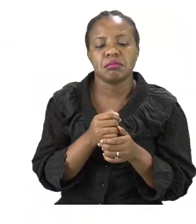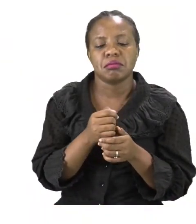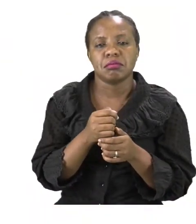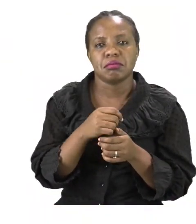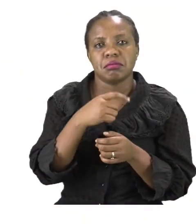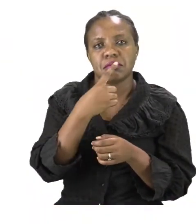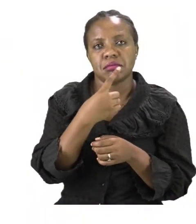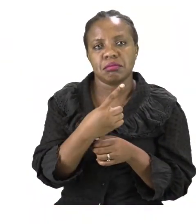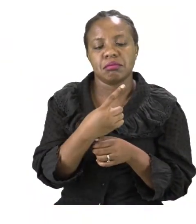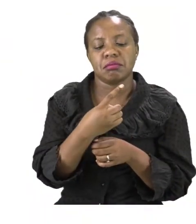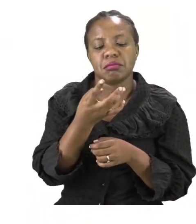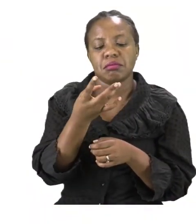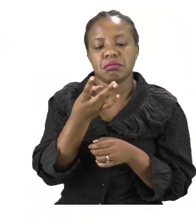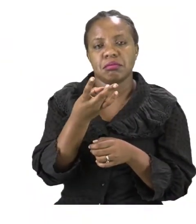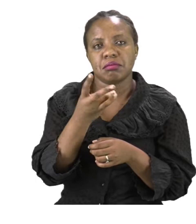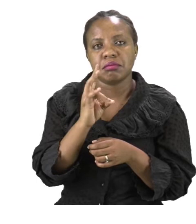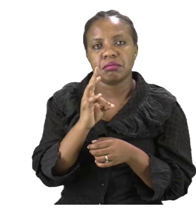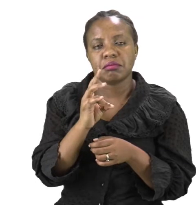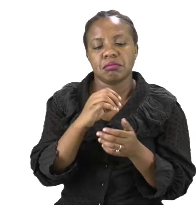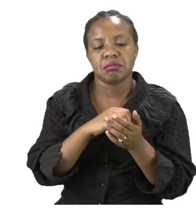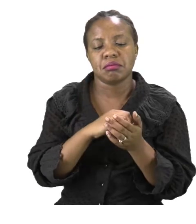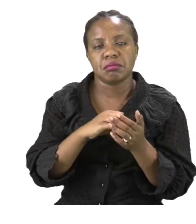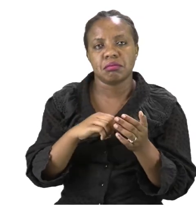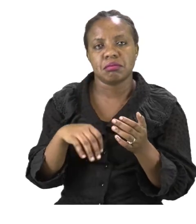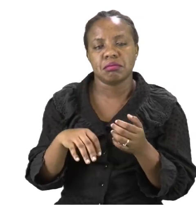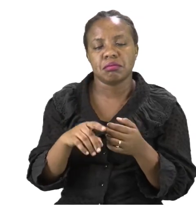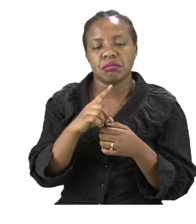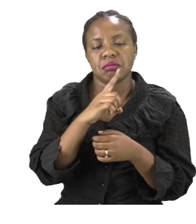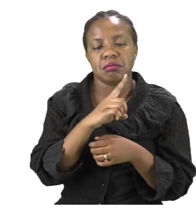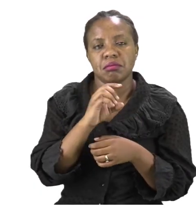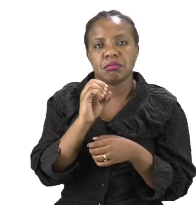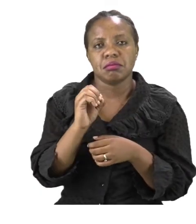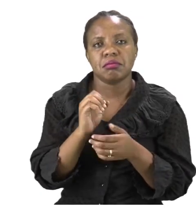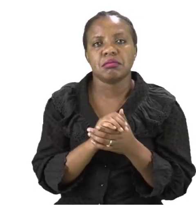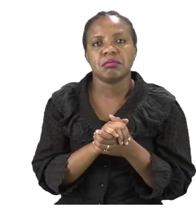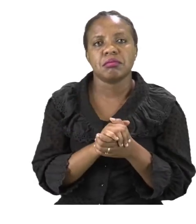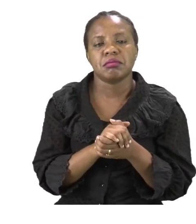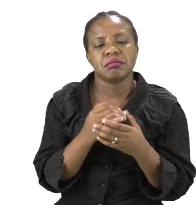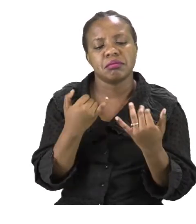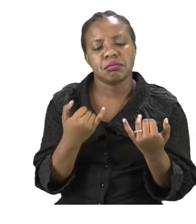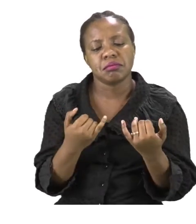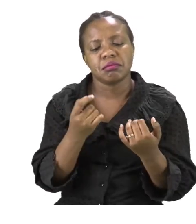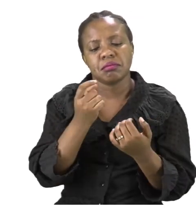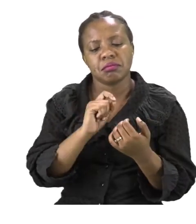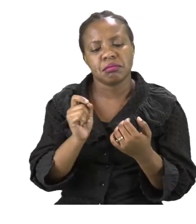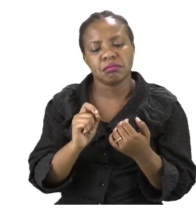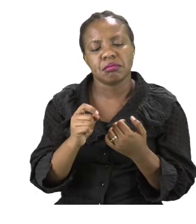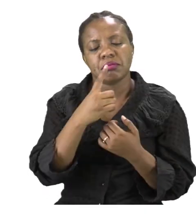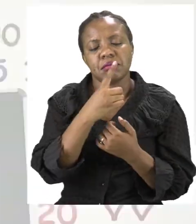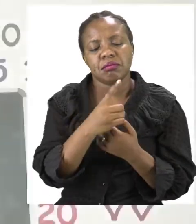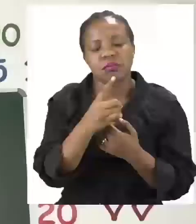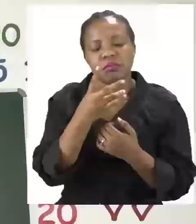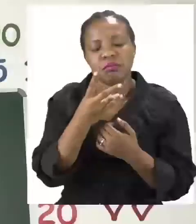17 minus 10. So how are we going to write 17 minus 10? Well, the first